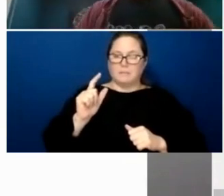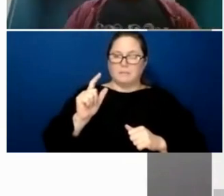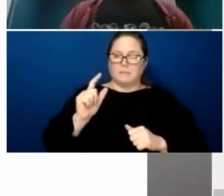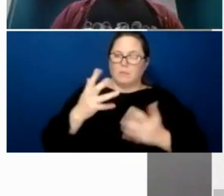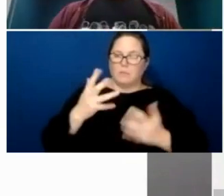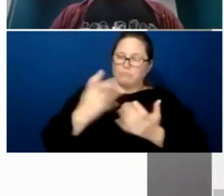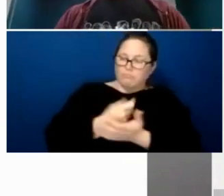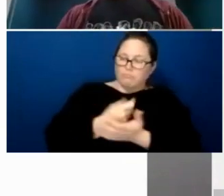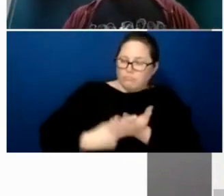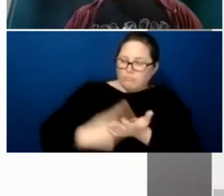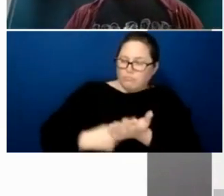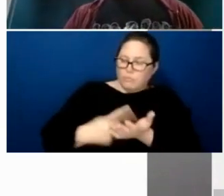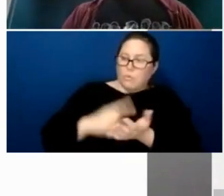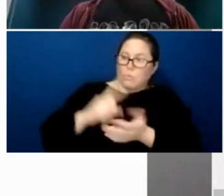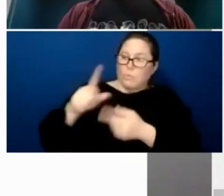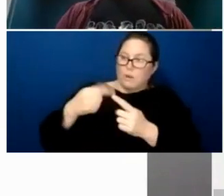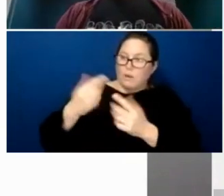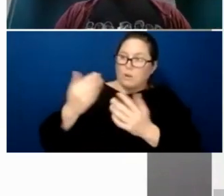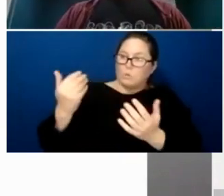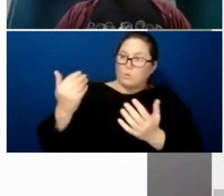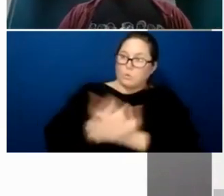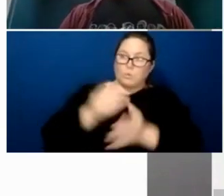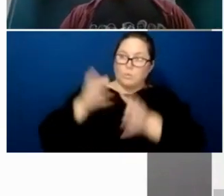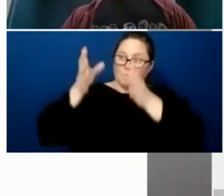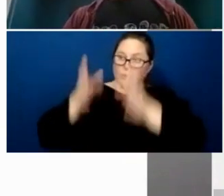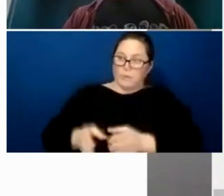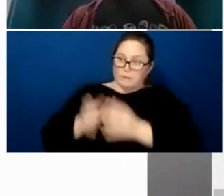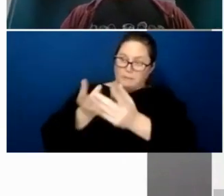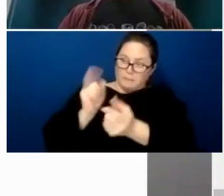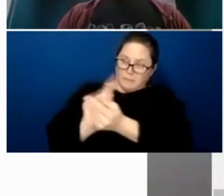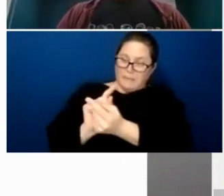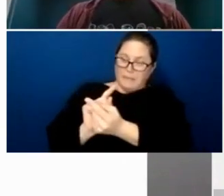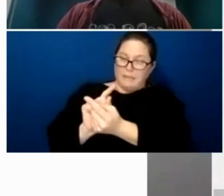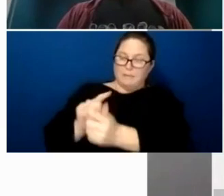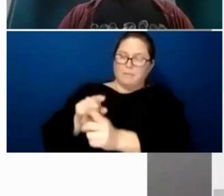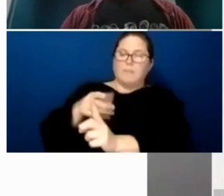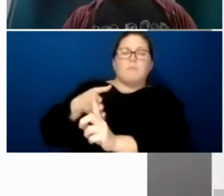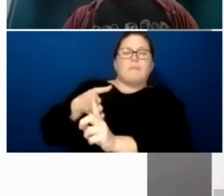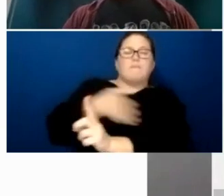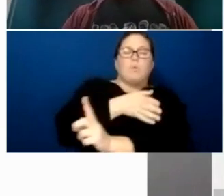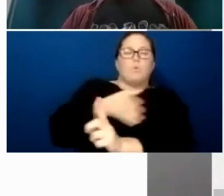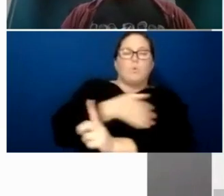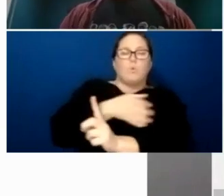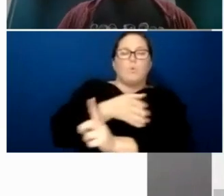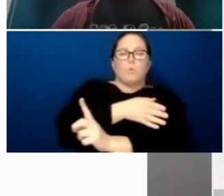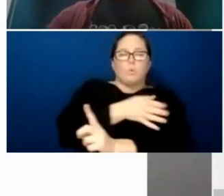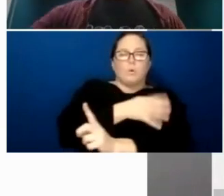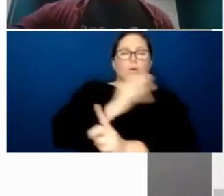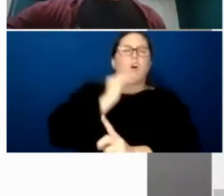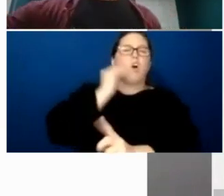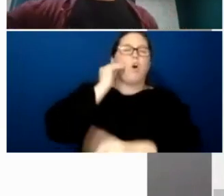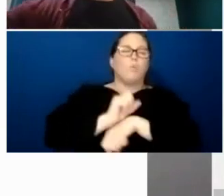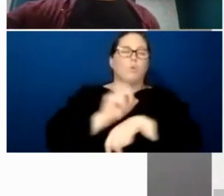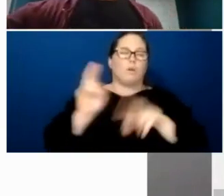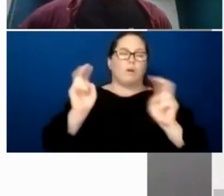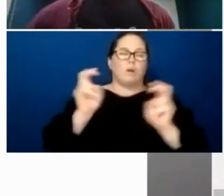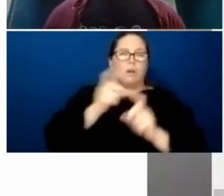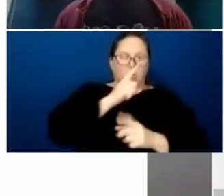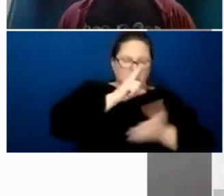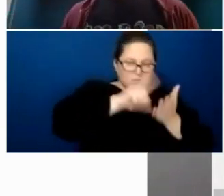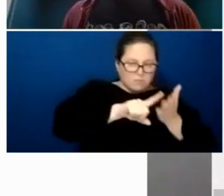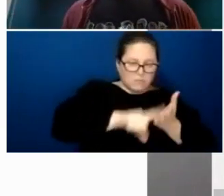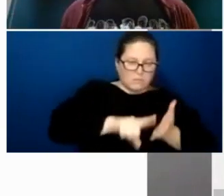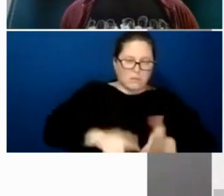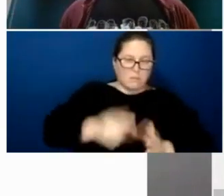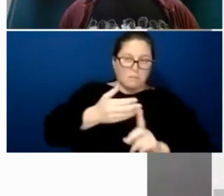the value of doing some homework before the conversation, and how powerful that can be when you're interviewing for an opportunity. So